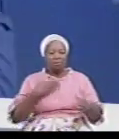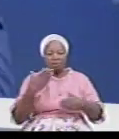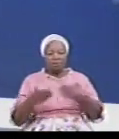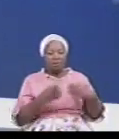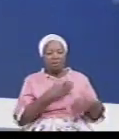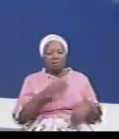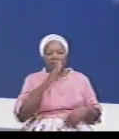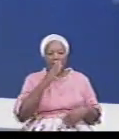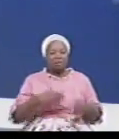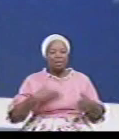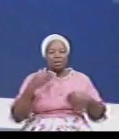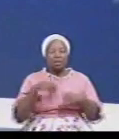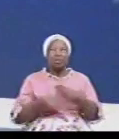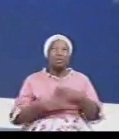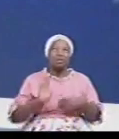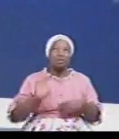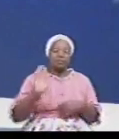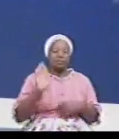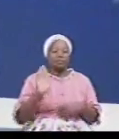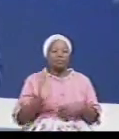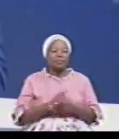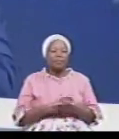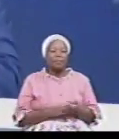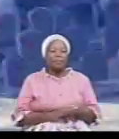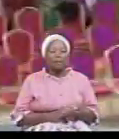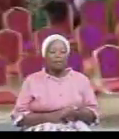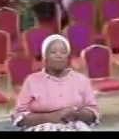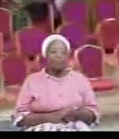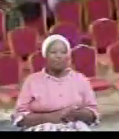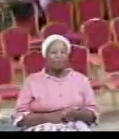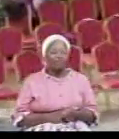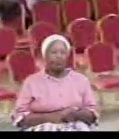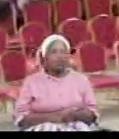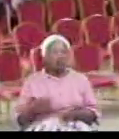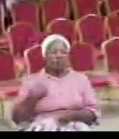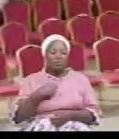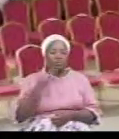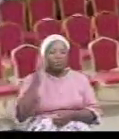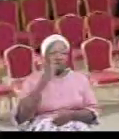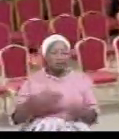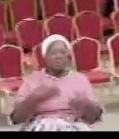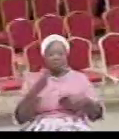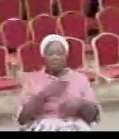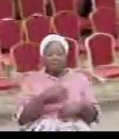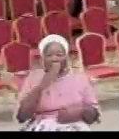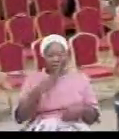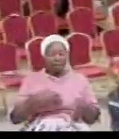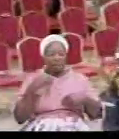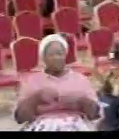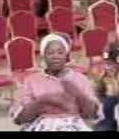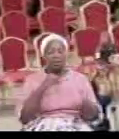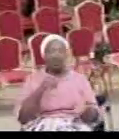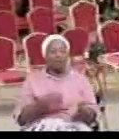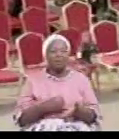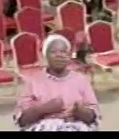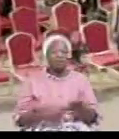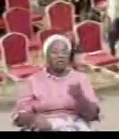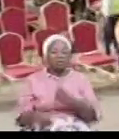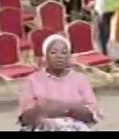it. We will rejoice and be glad in it. Today the men will